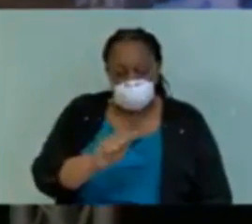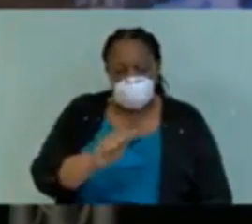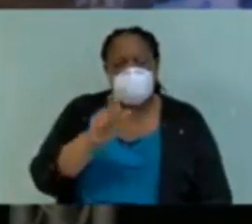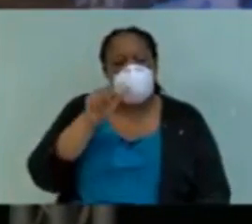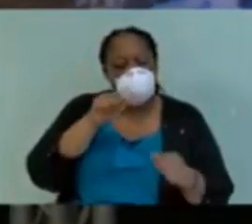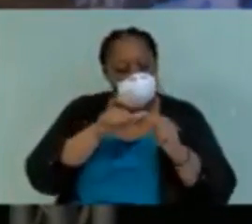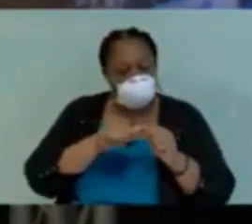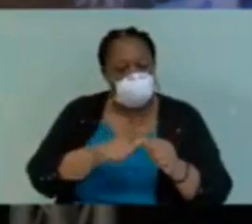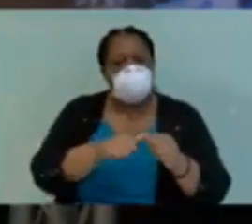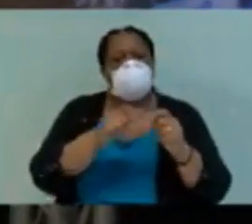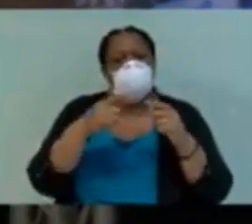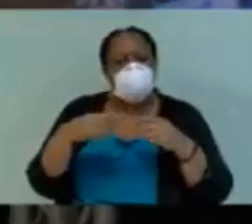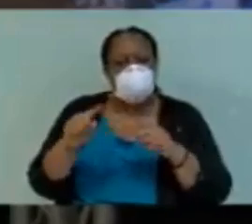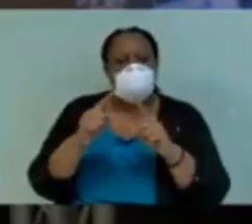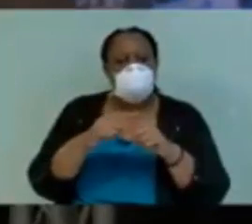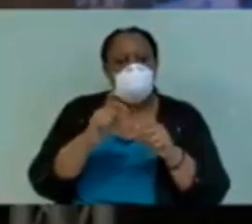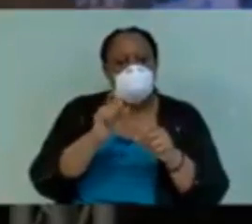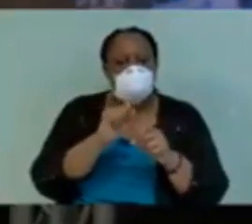areas,